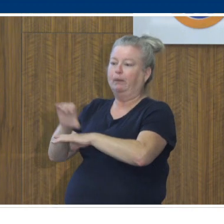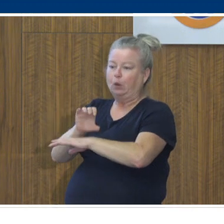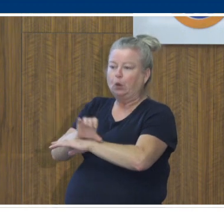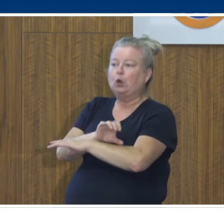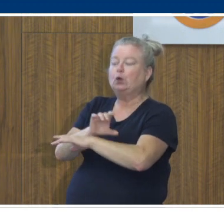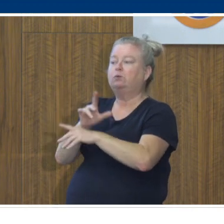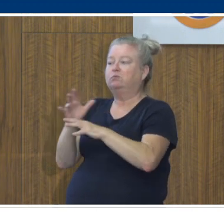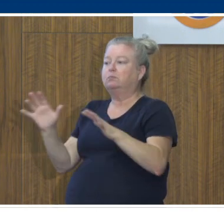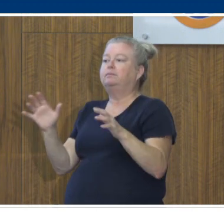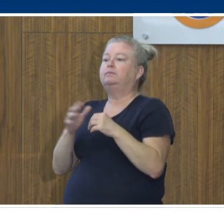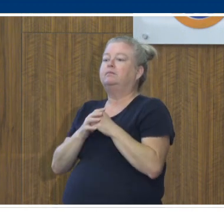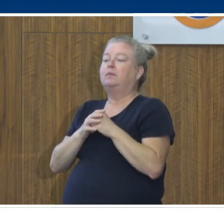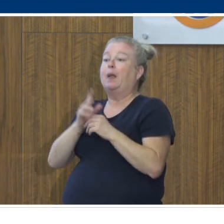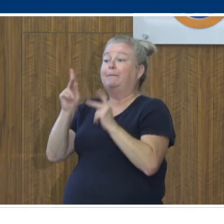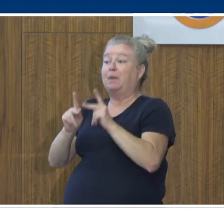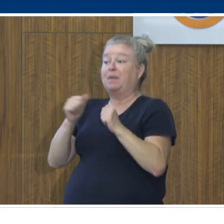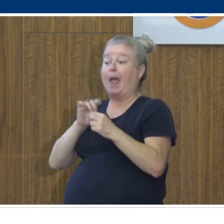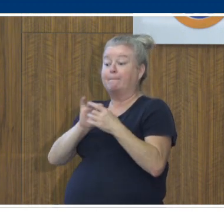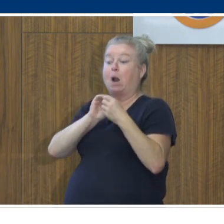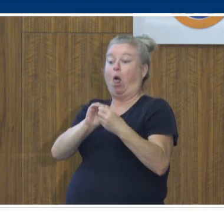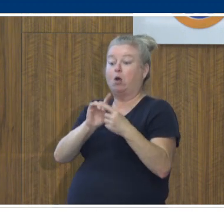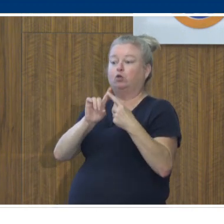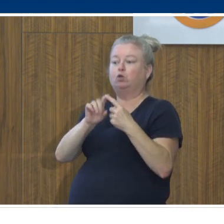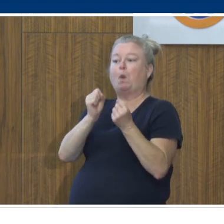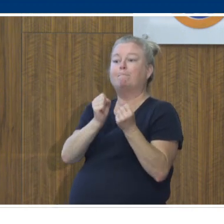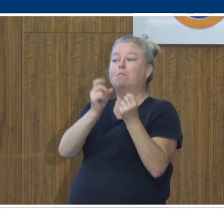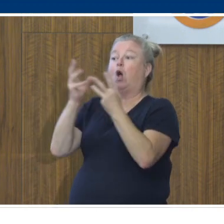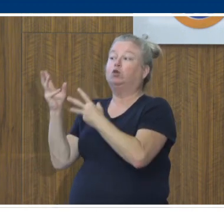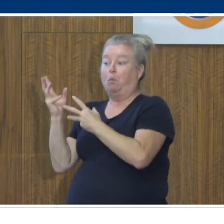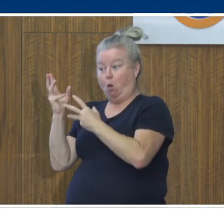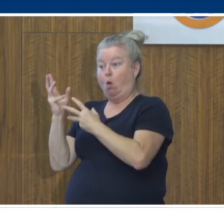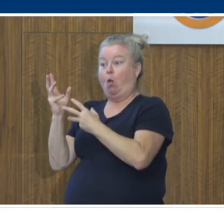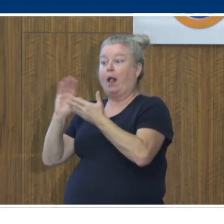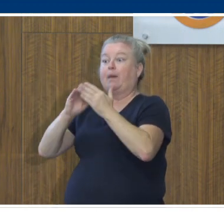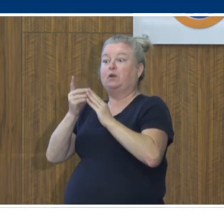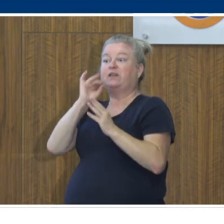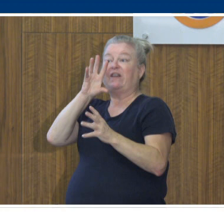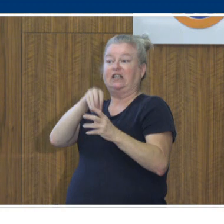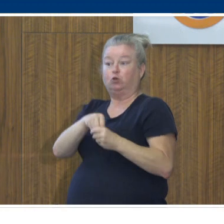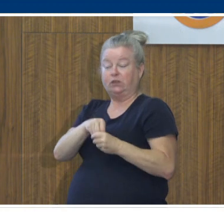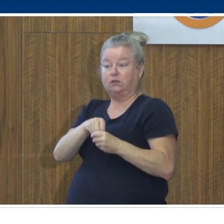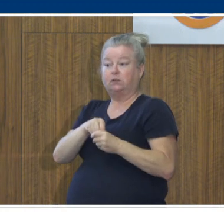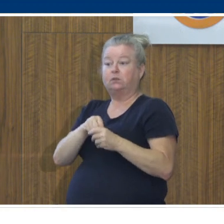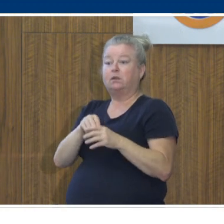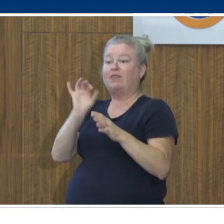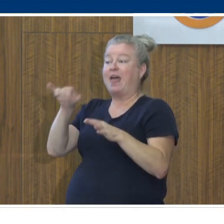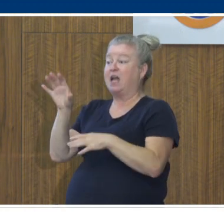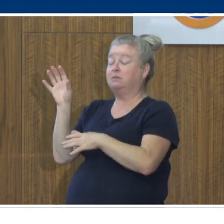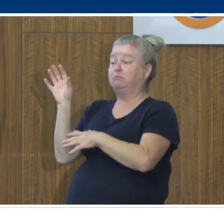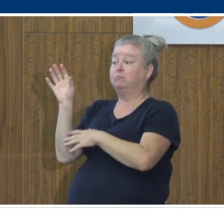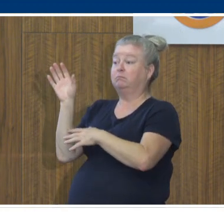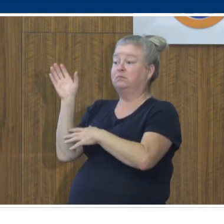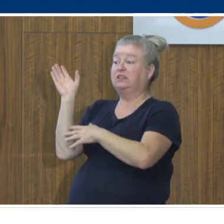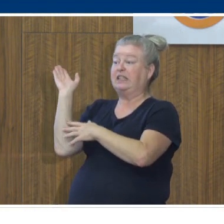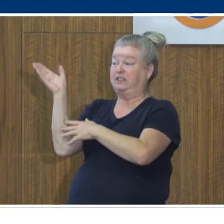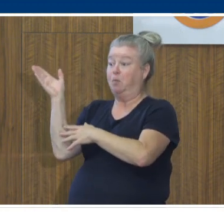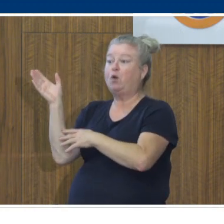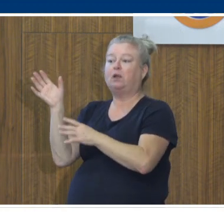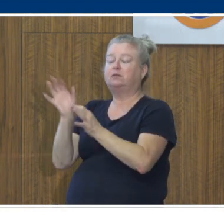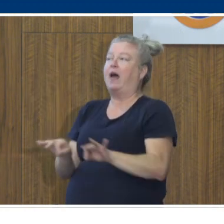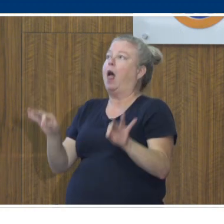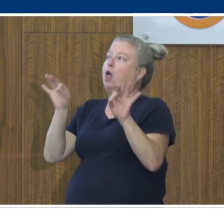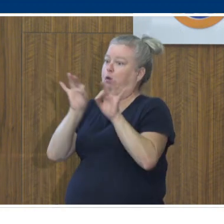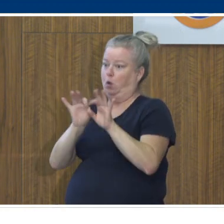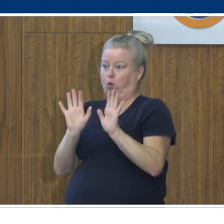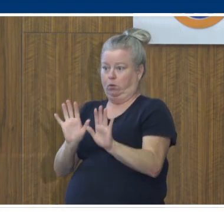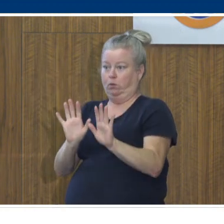people can belong to multiple communities of interest. And community testimony is invaluable. But we need to